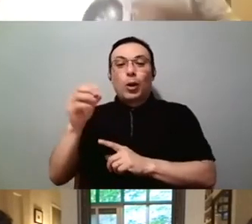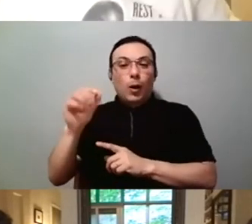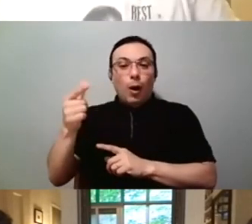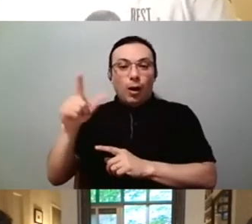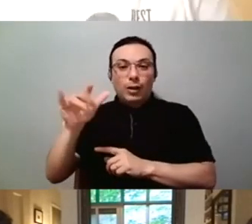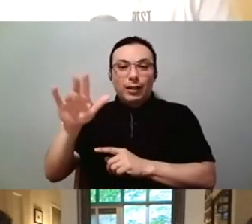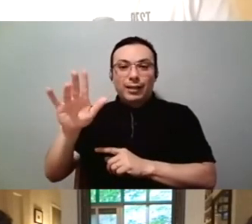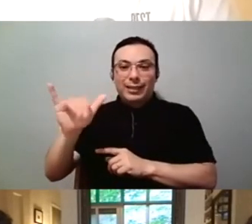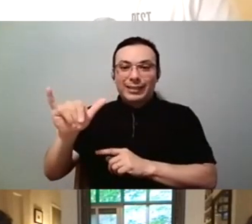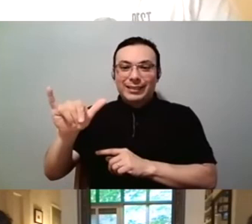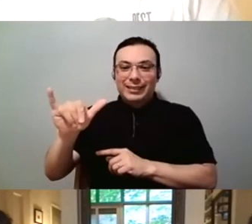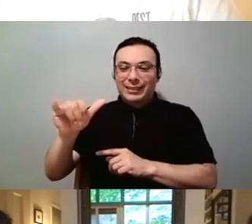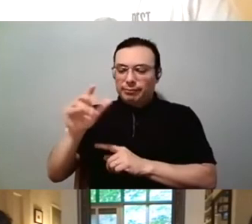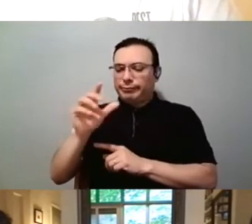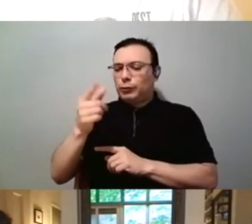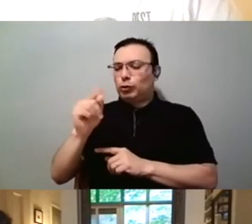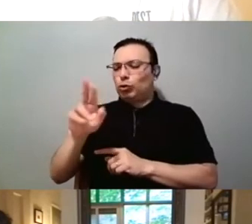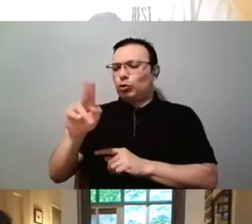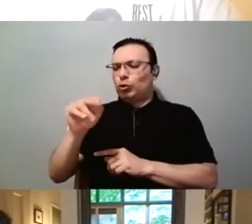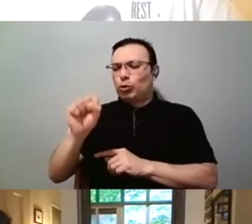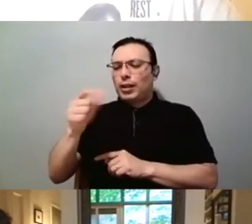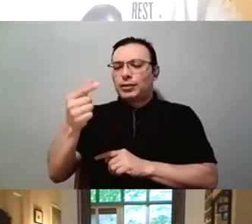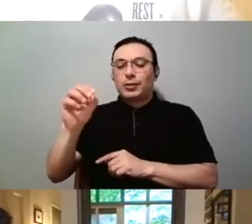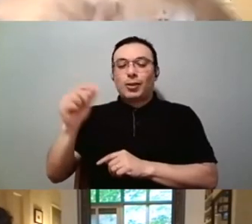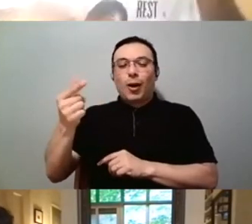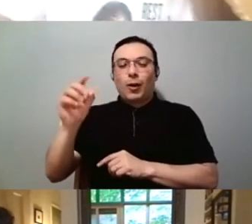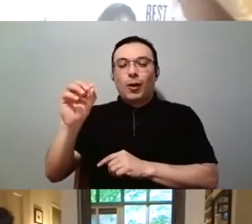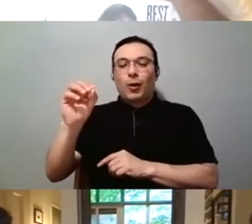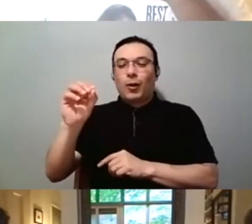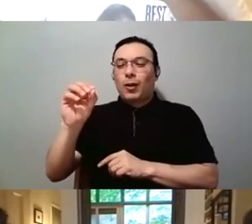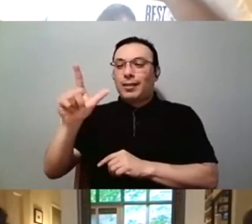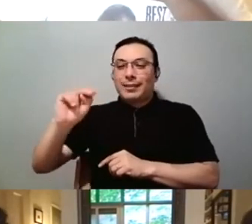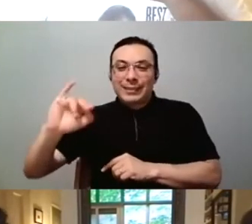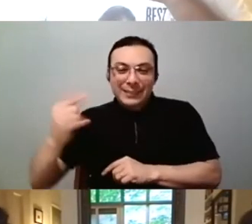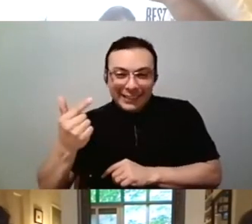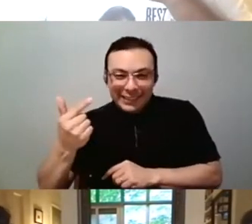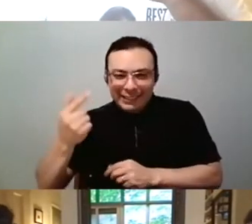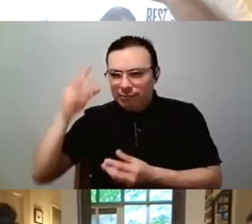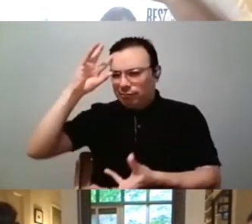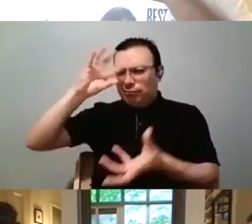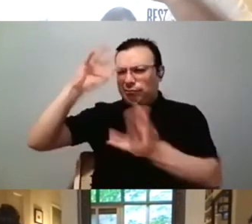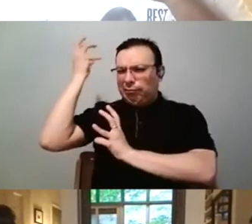possible and even though we speak from sort of a naive asking questioning voice